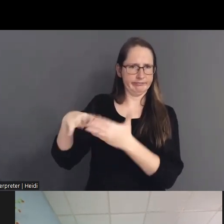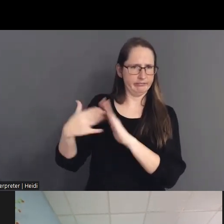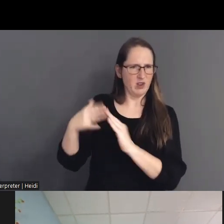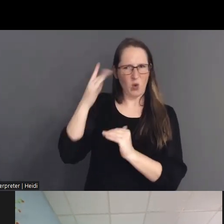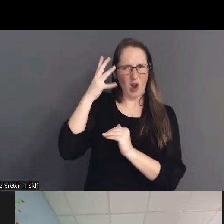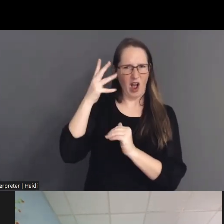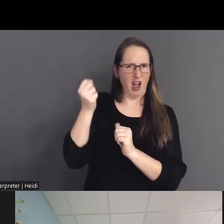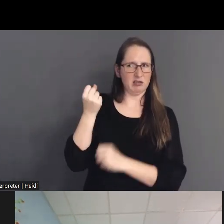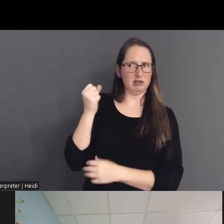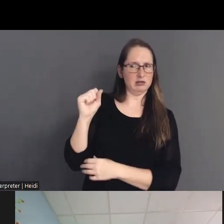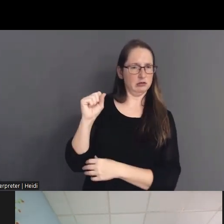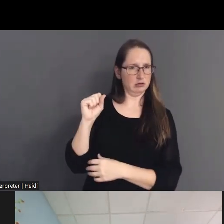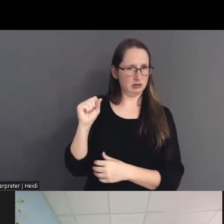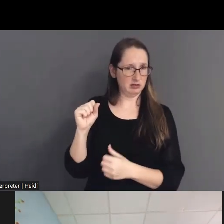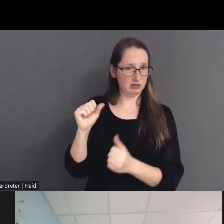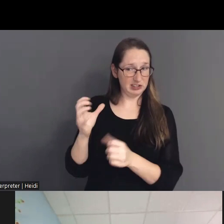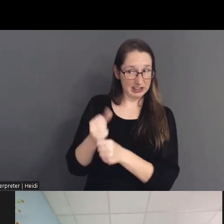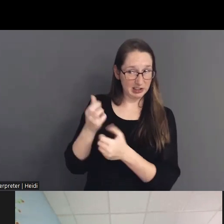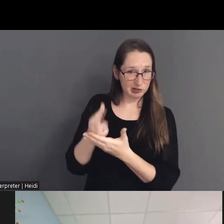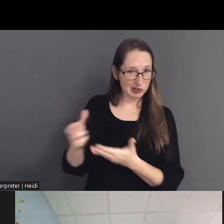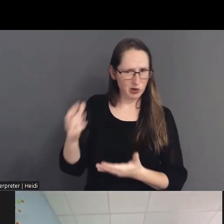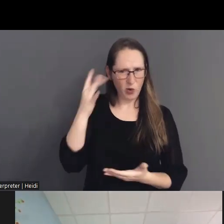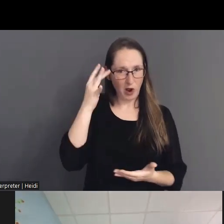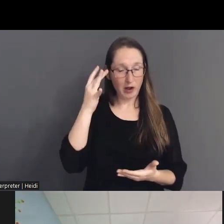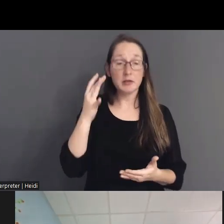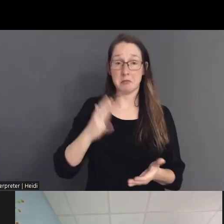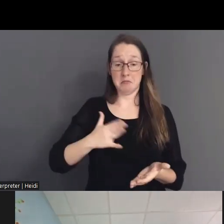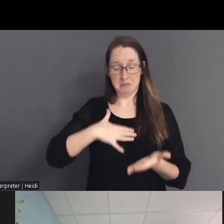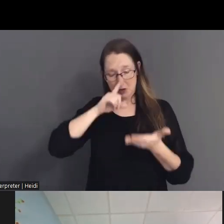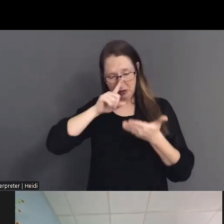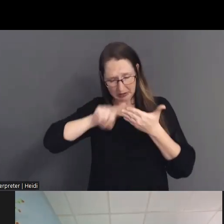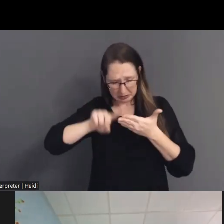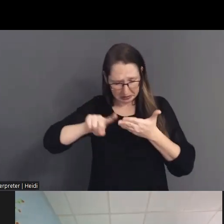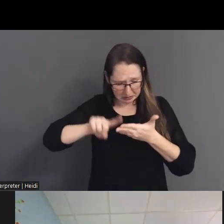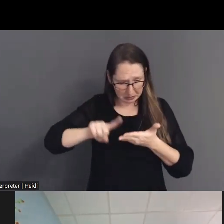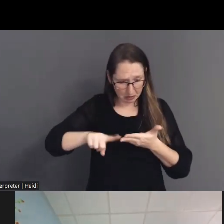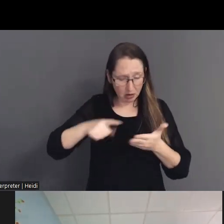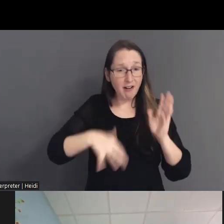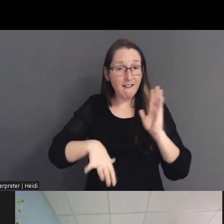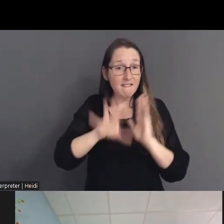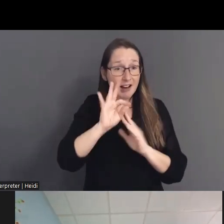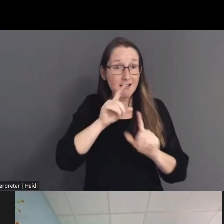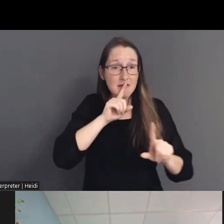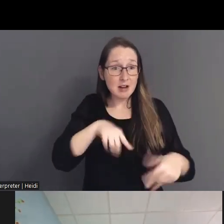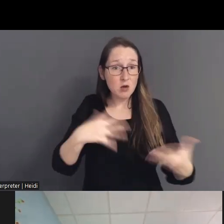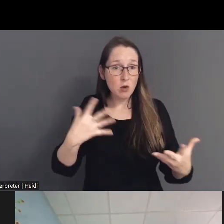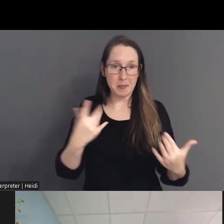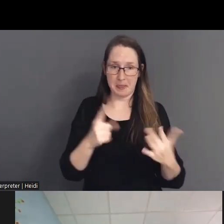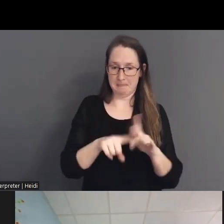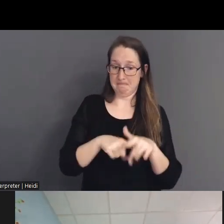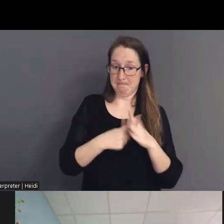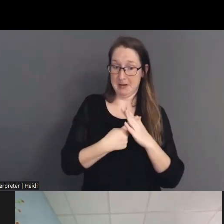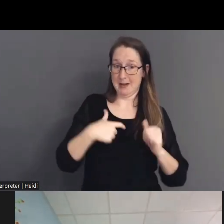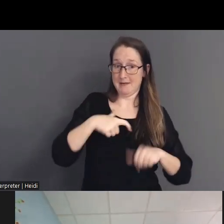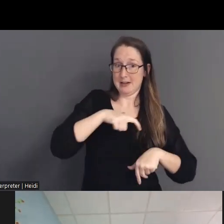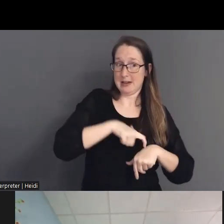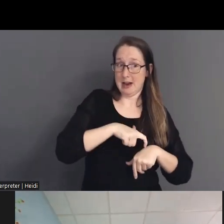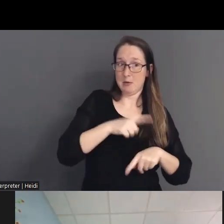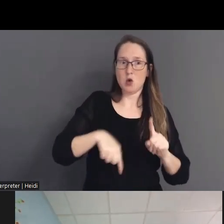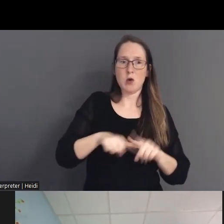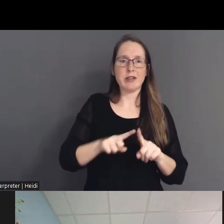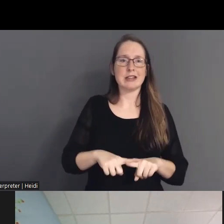communities and the resources. And from my research, I found that in the beginning of time, when the